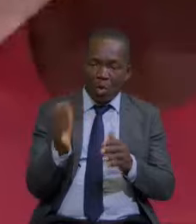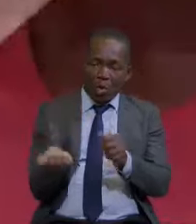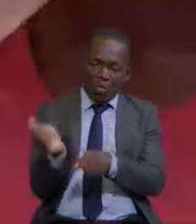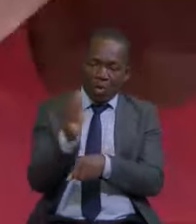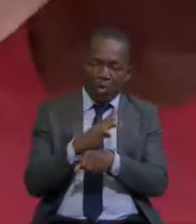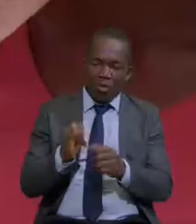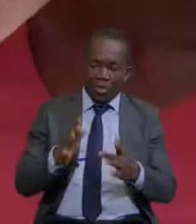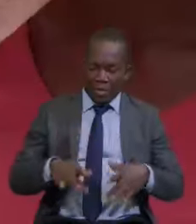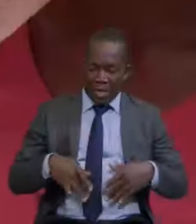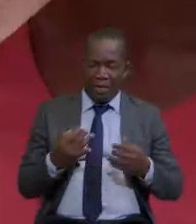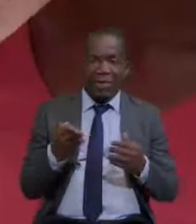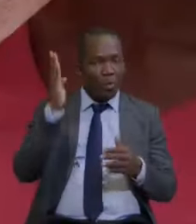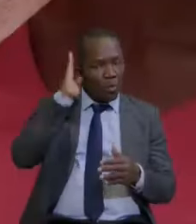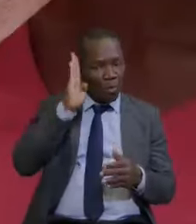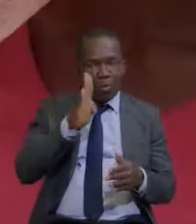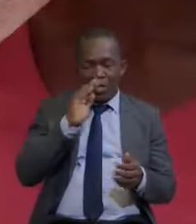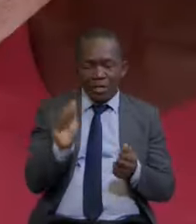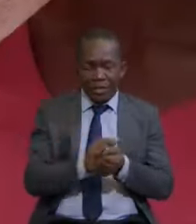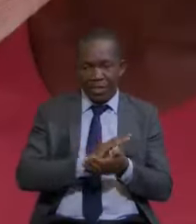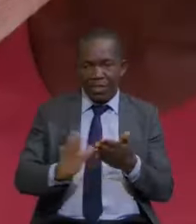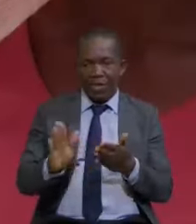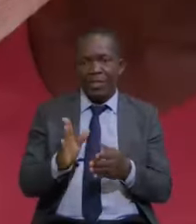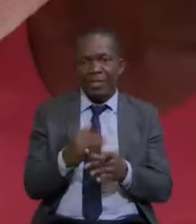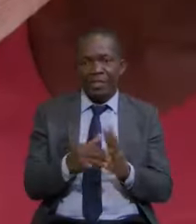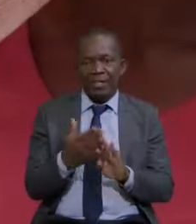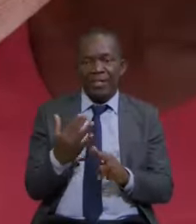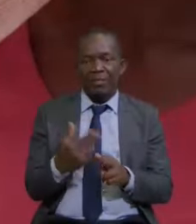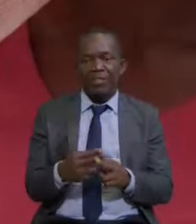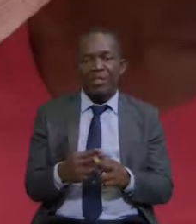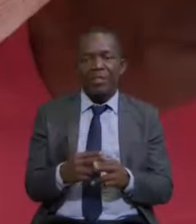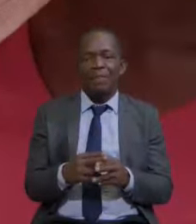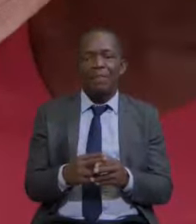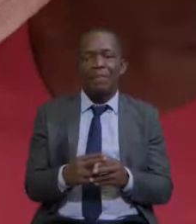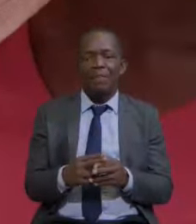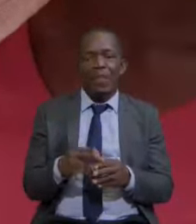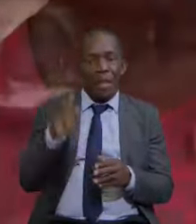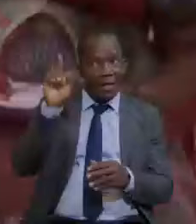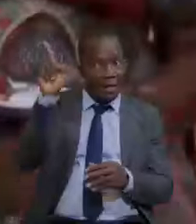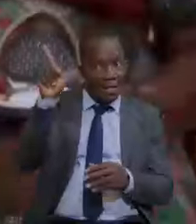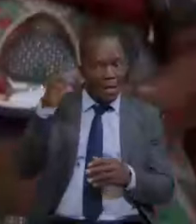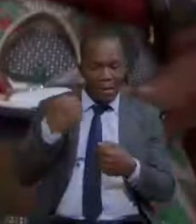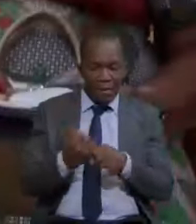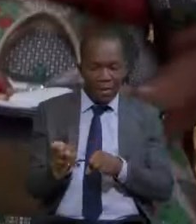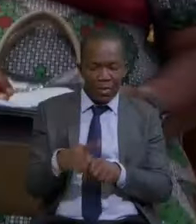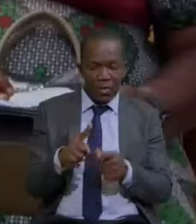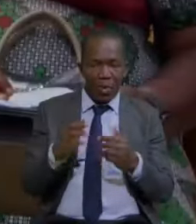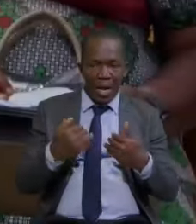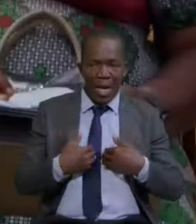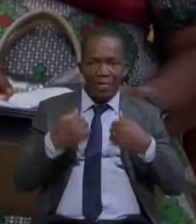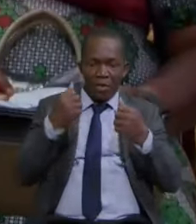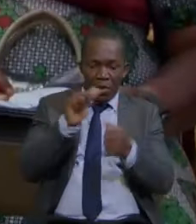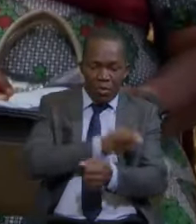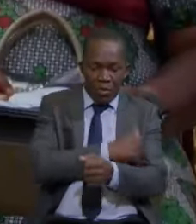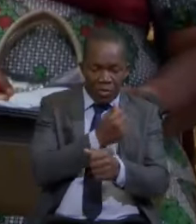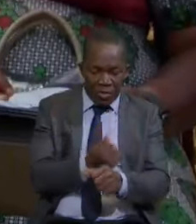authority and every power, and he makes you to have the authority, the